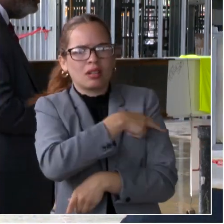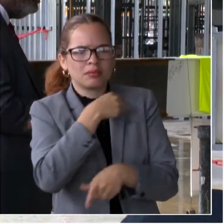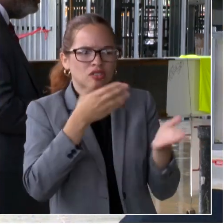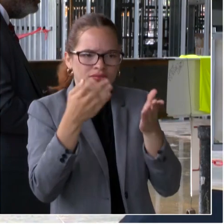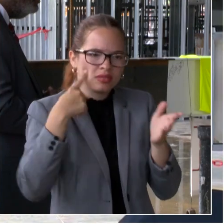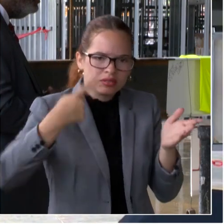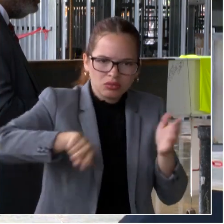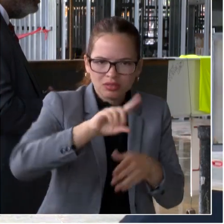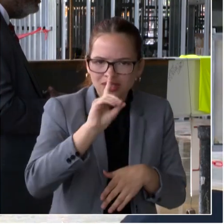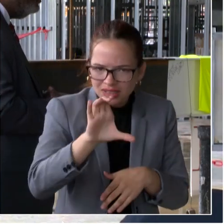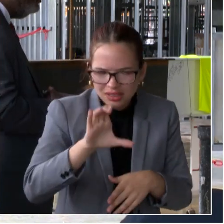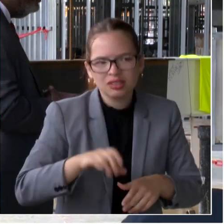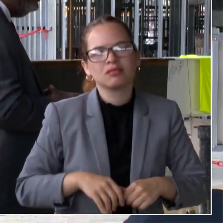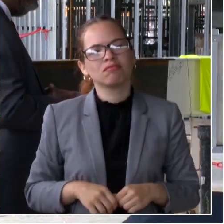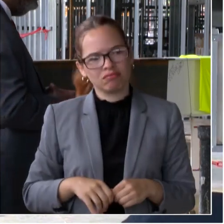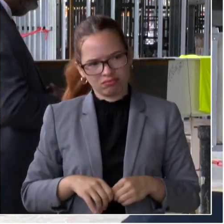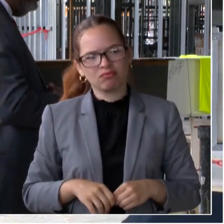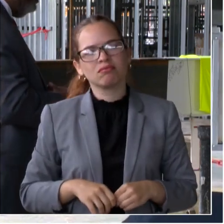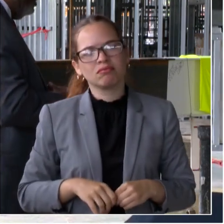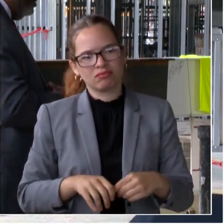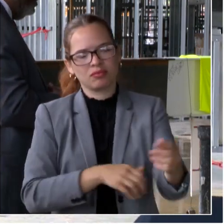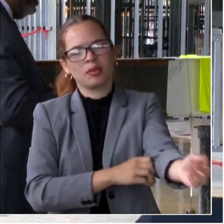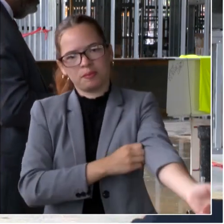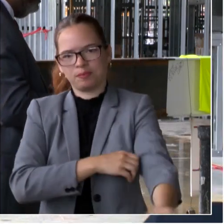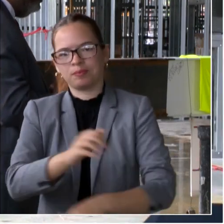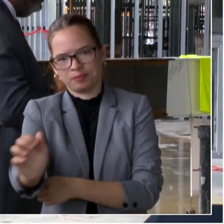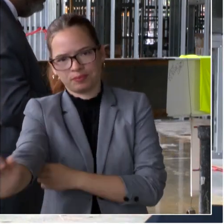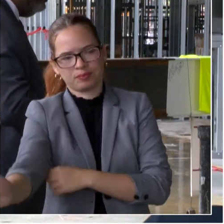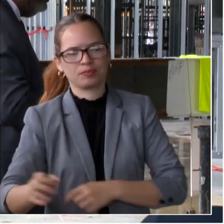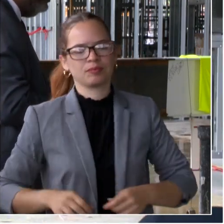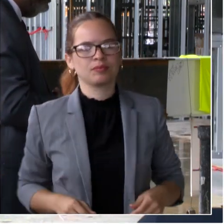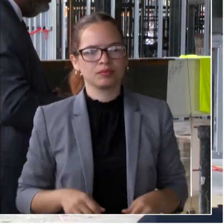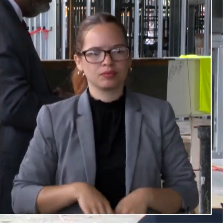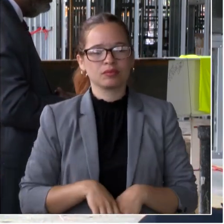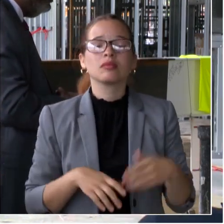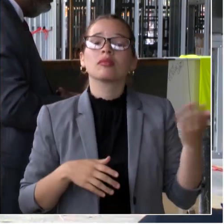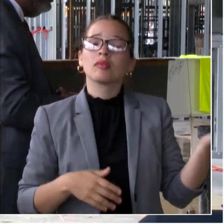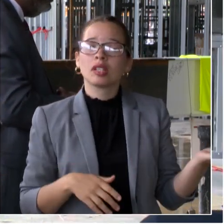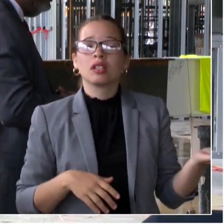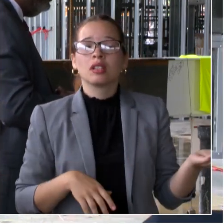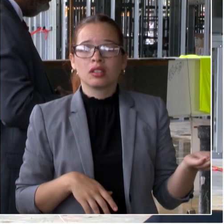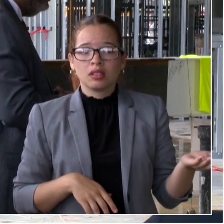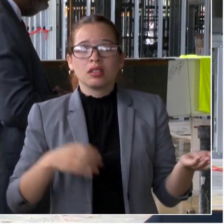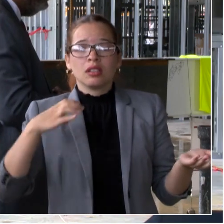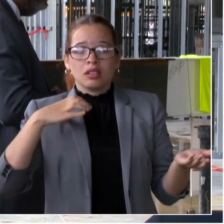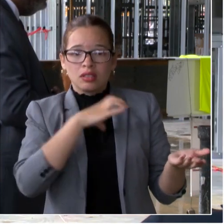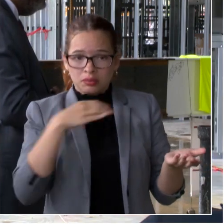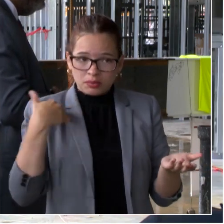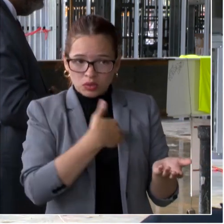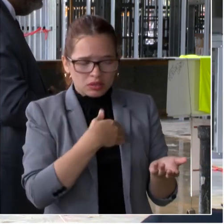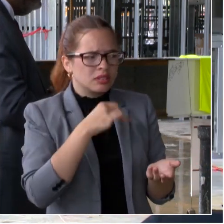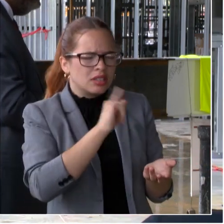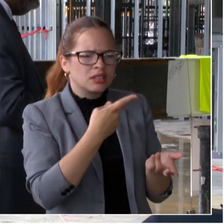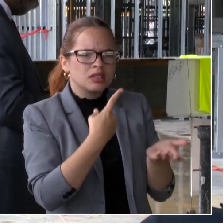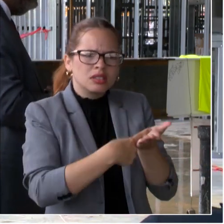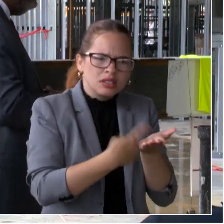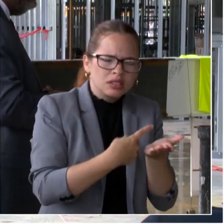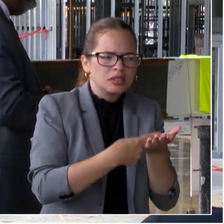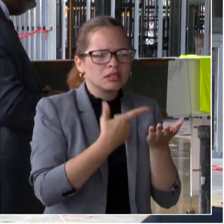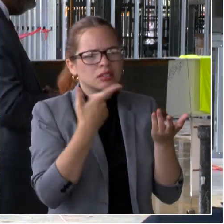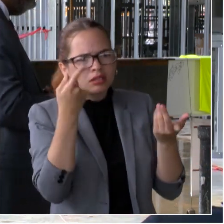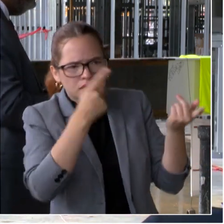like no other. So we're just really proud of his commitment to the district and to health